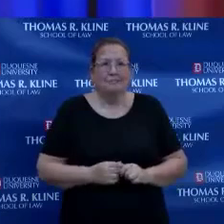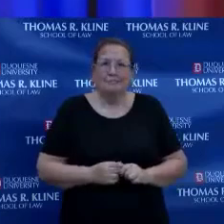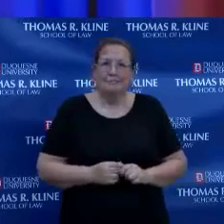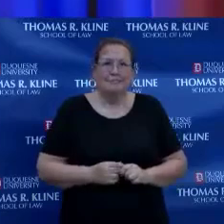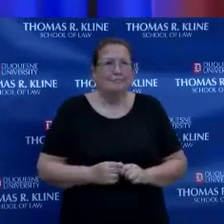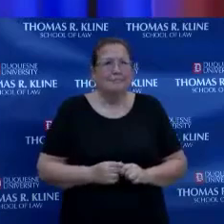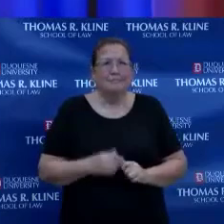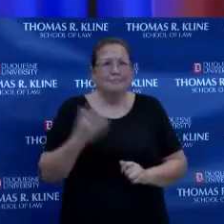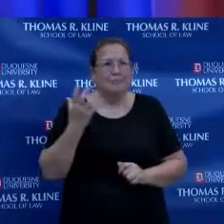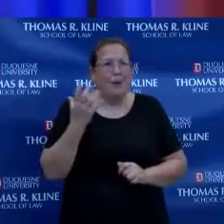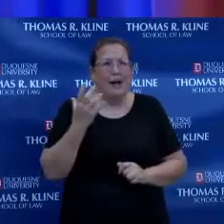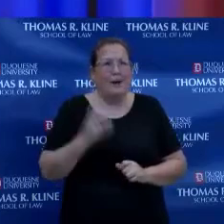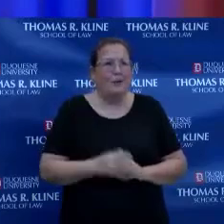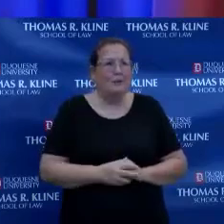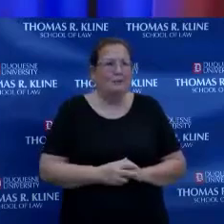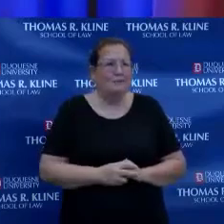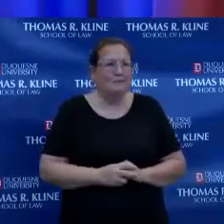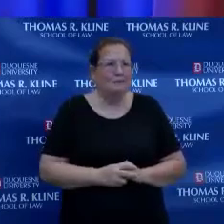Wow.